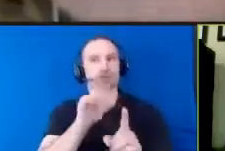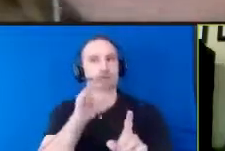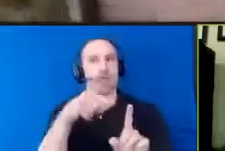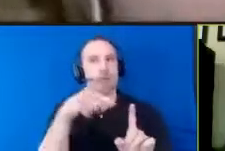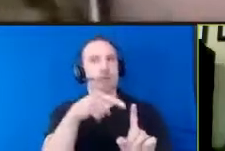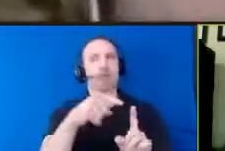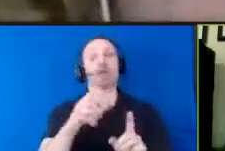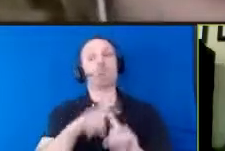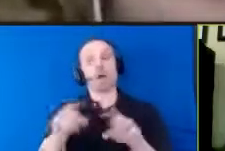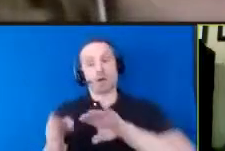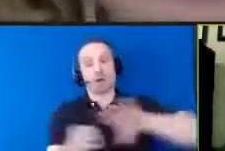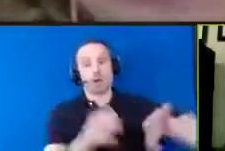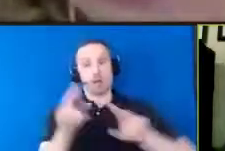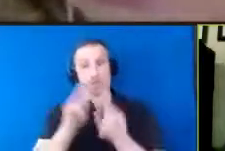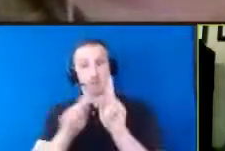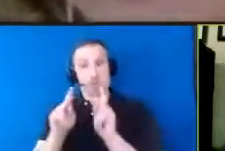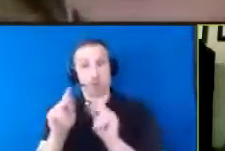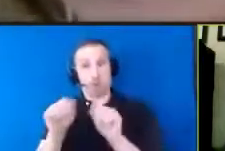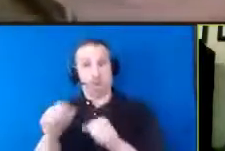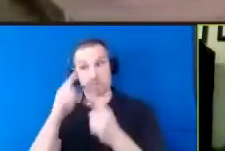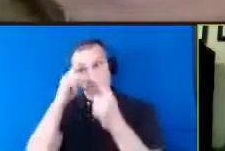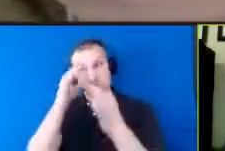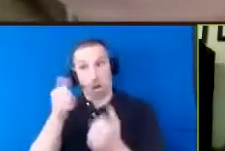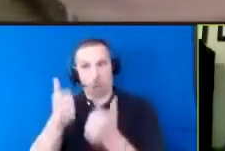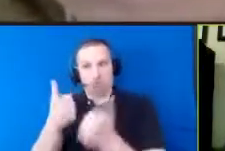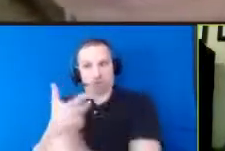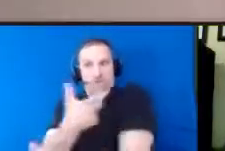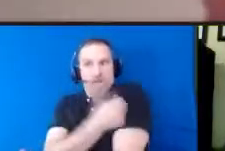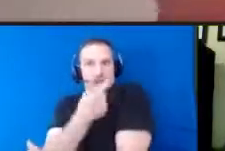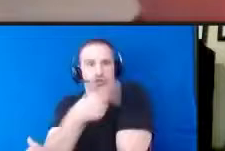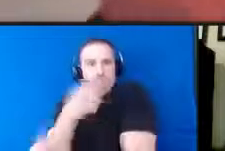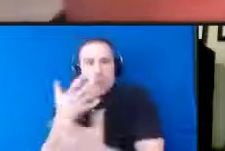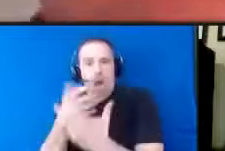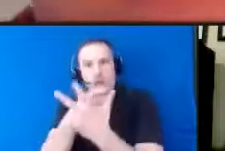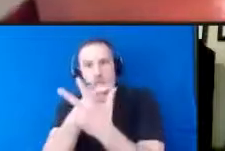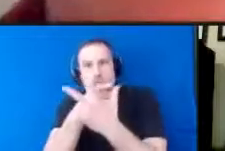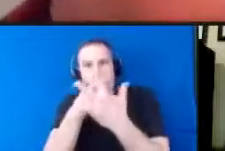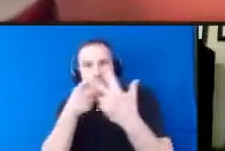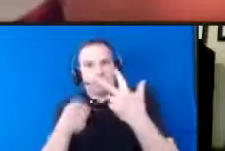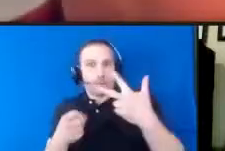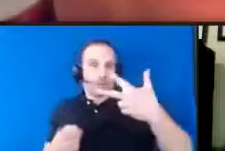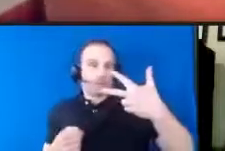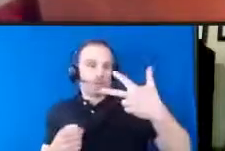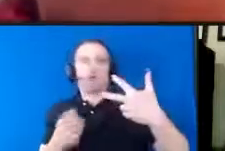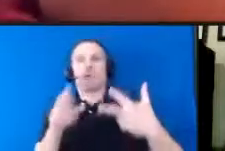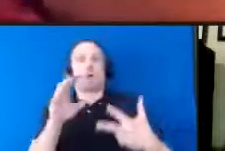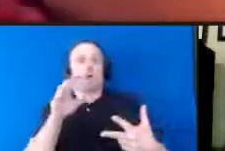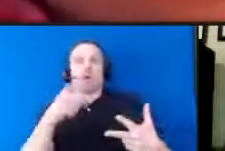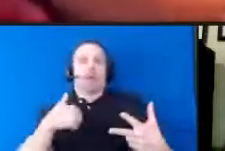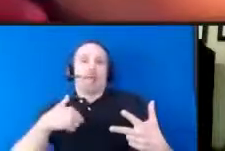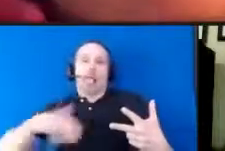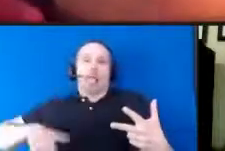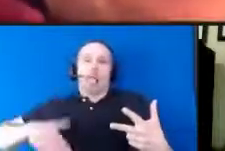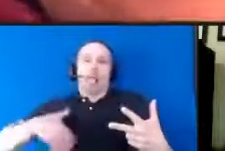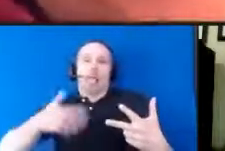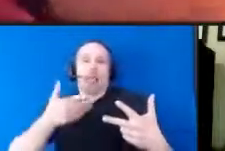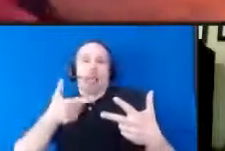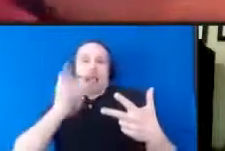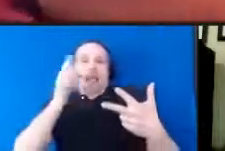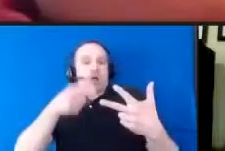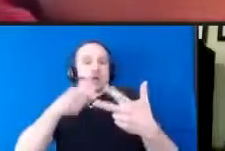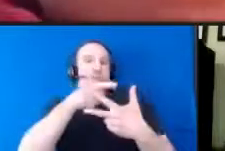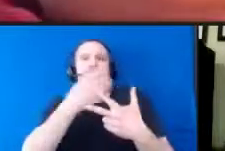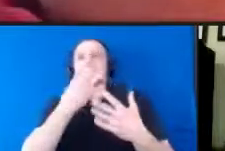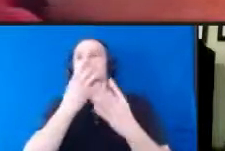which vaccine they want? So we have not been able to do that. And the reason is I have